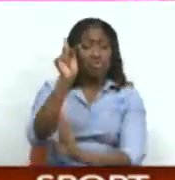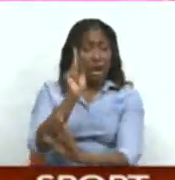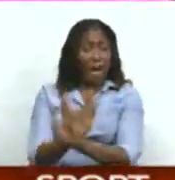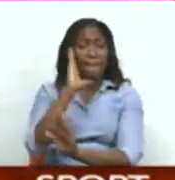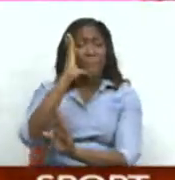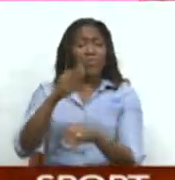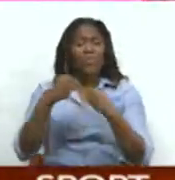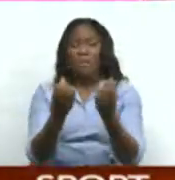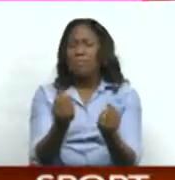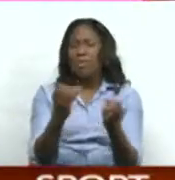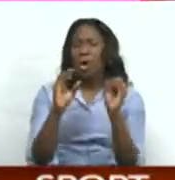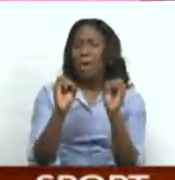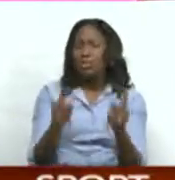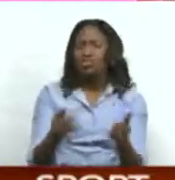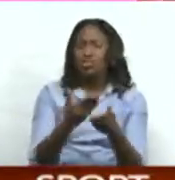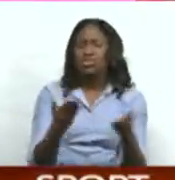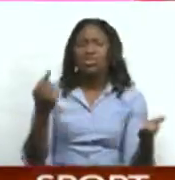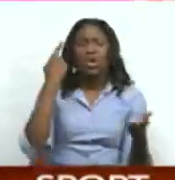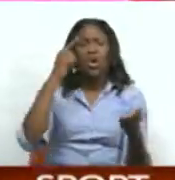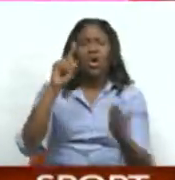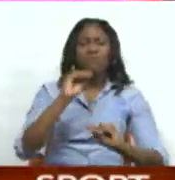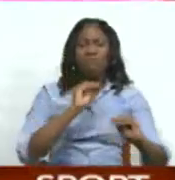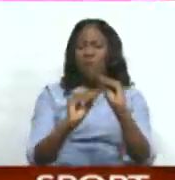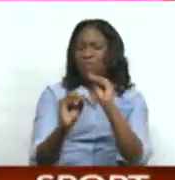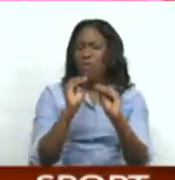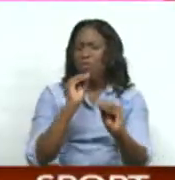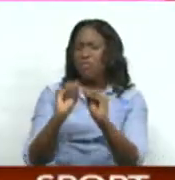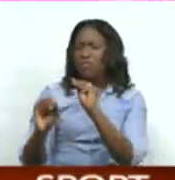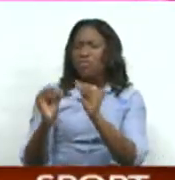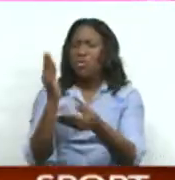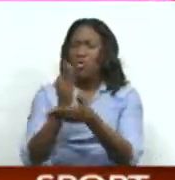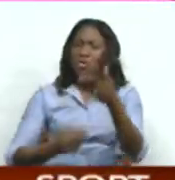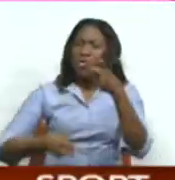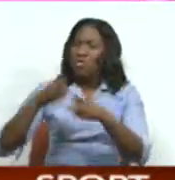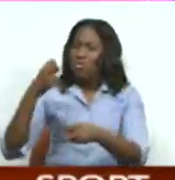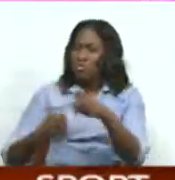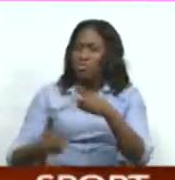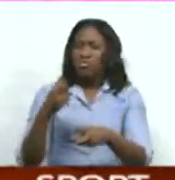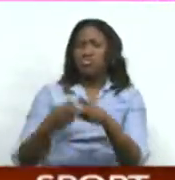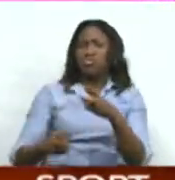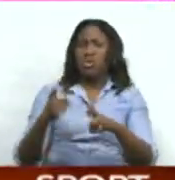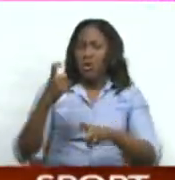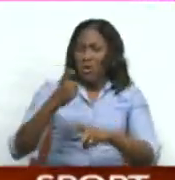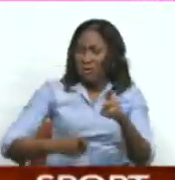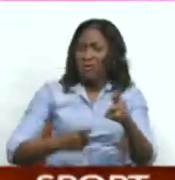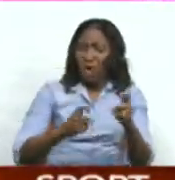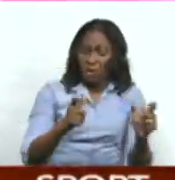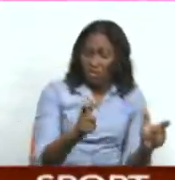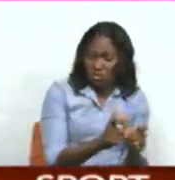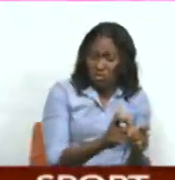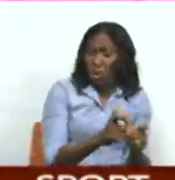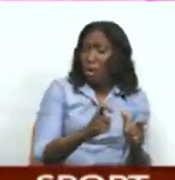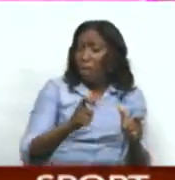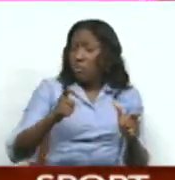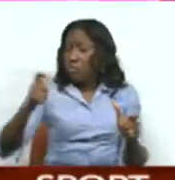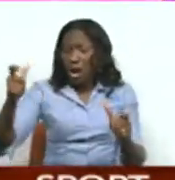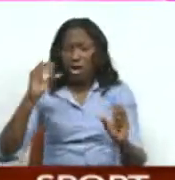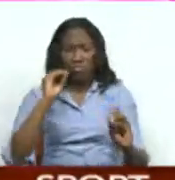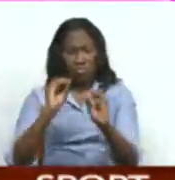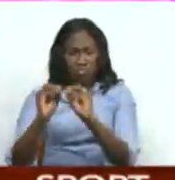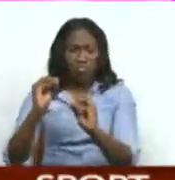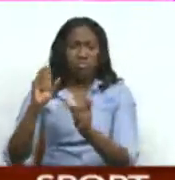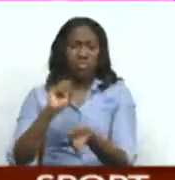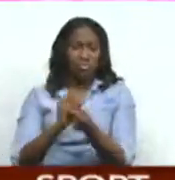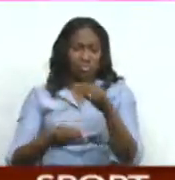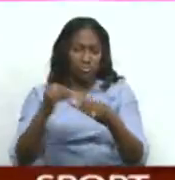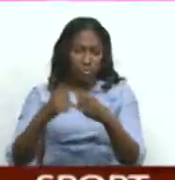numerous opportunities and tools to fix a variety of pervasive issues from a grassroots level. Minister of Sport and Community Development